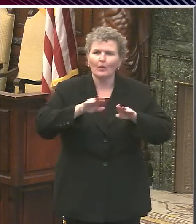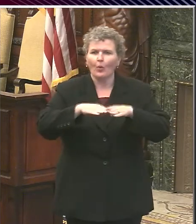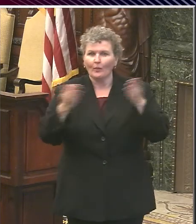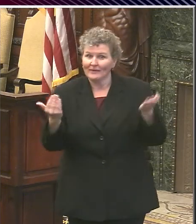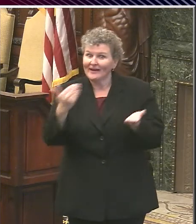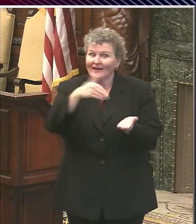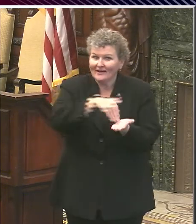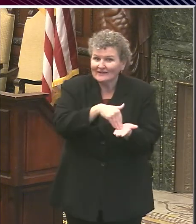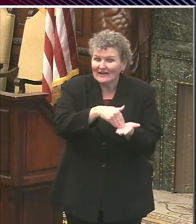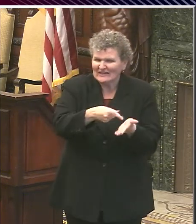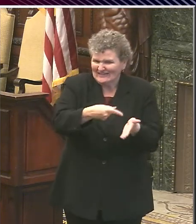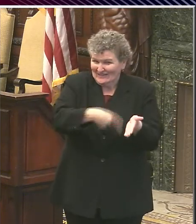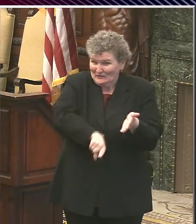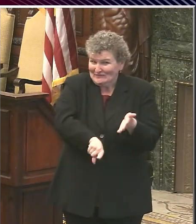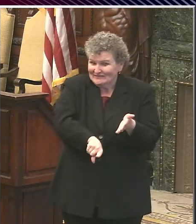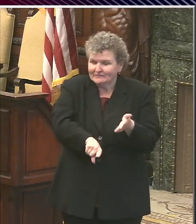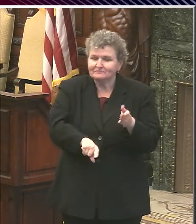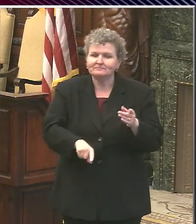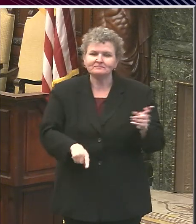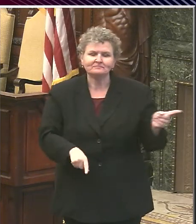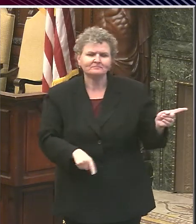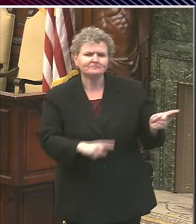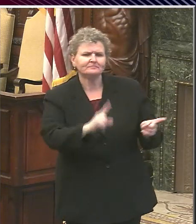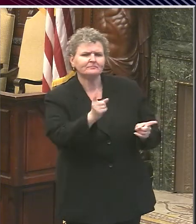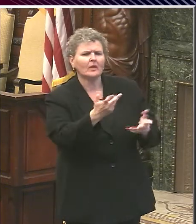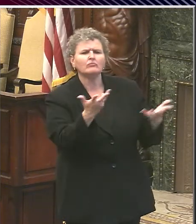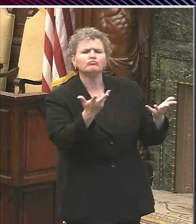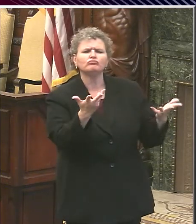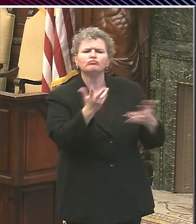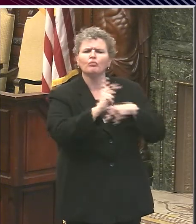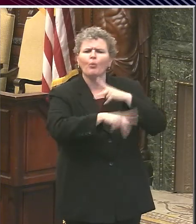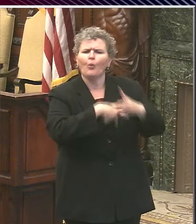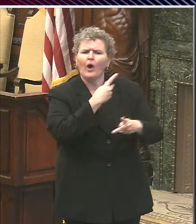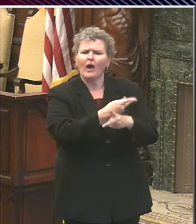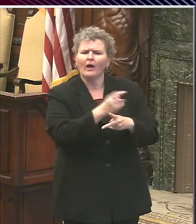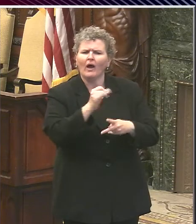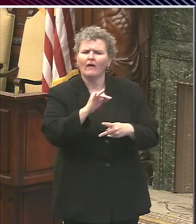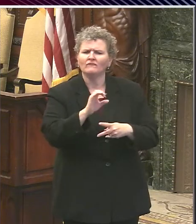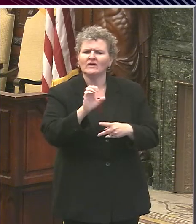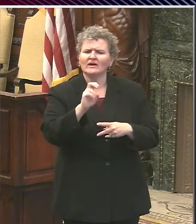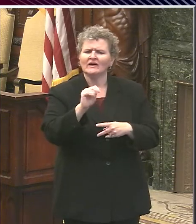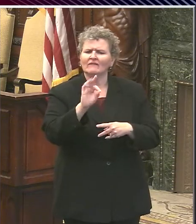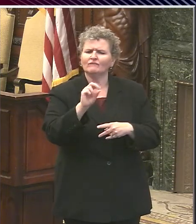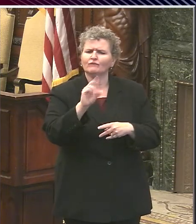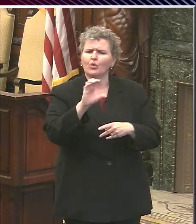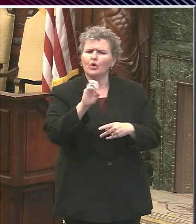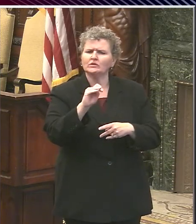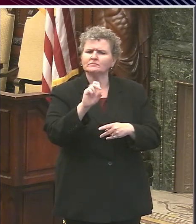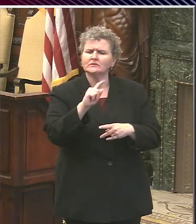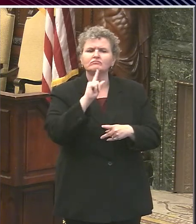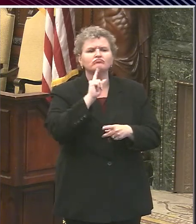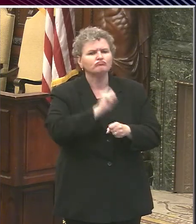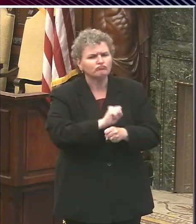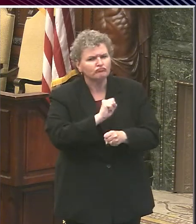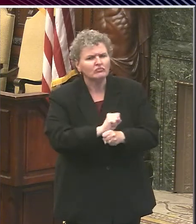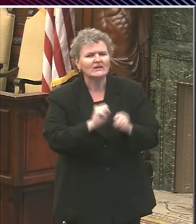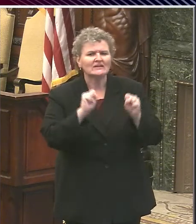next week. What kind of enforcement will be in place to ensure that safety guidelines are being